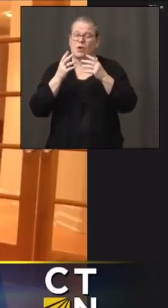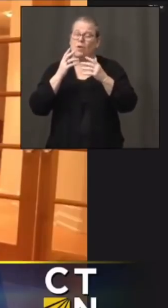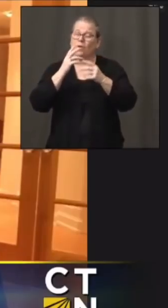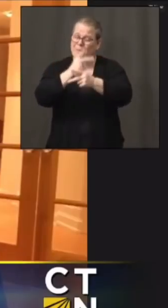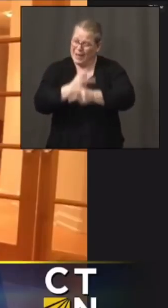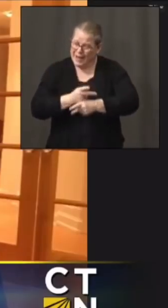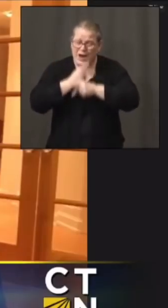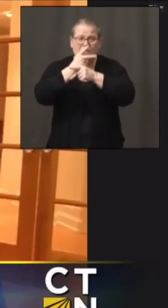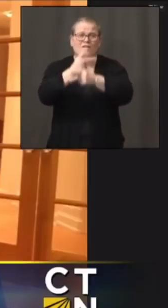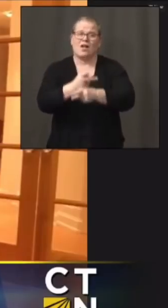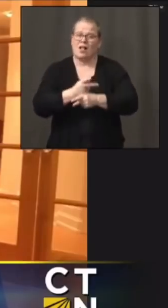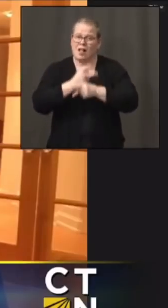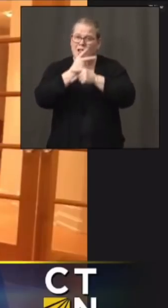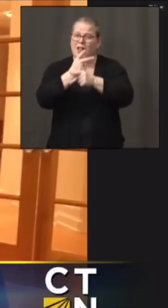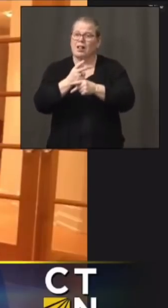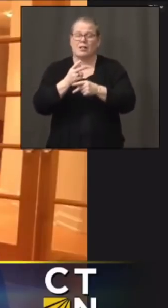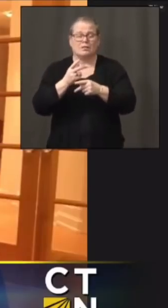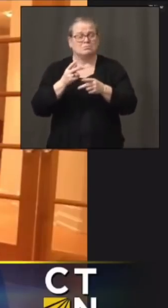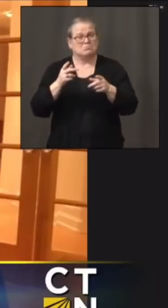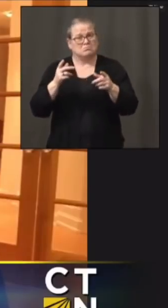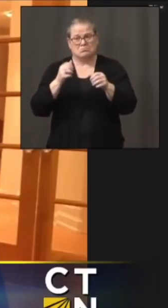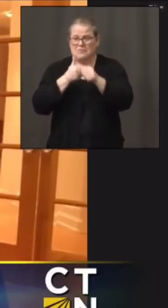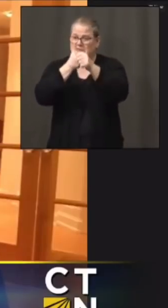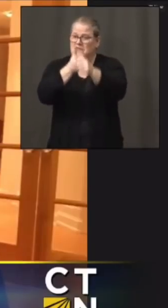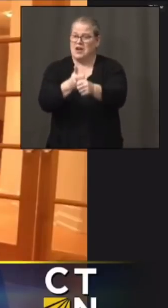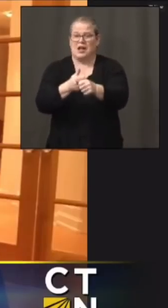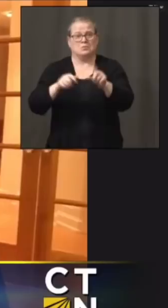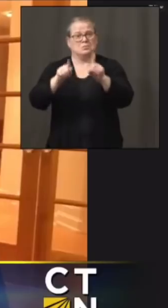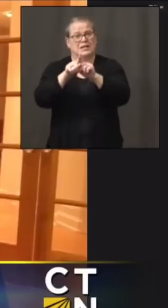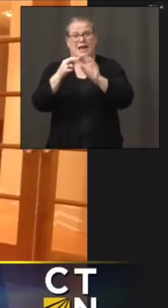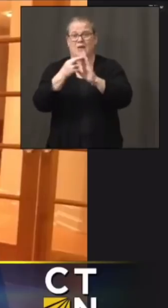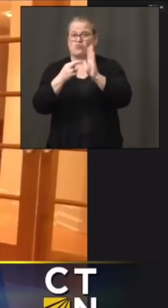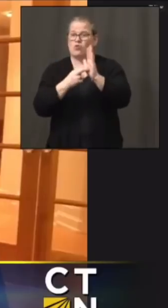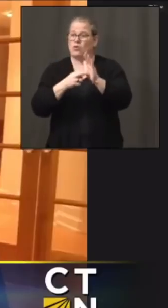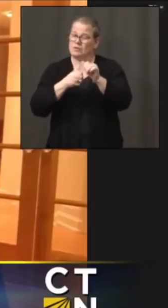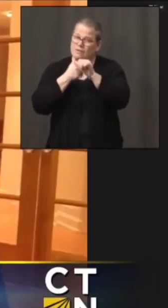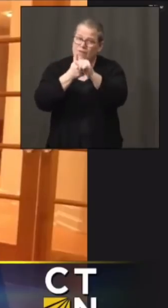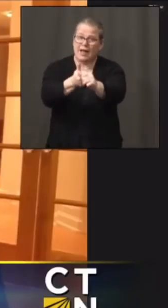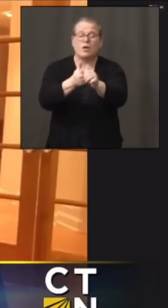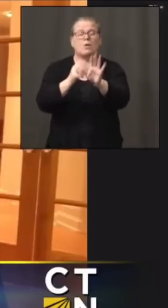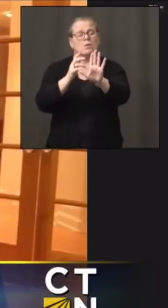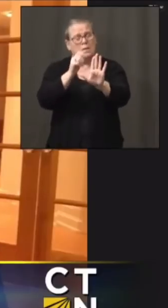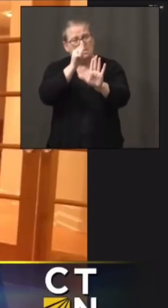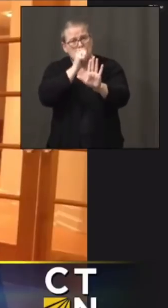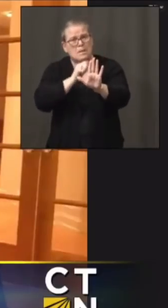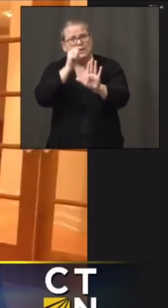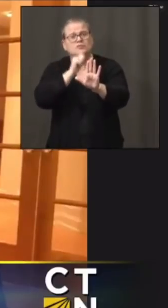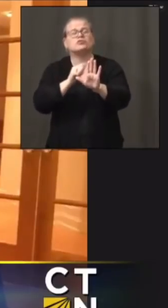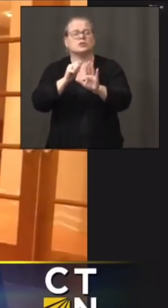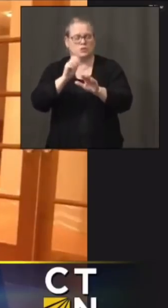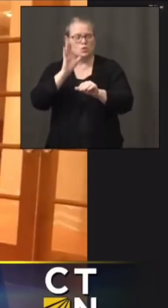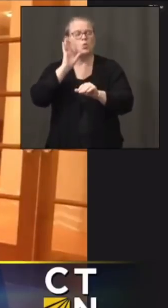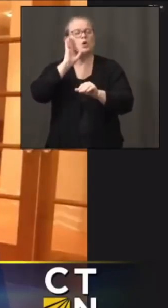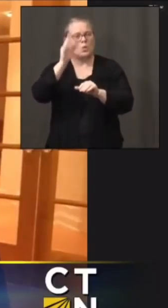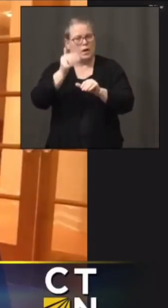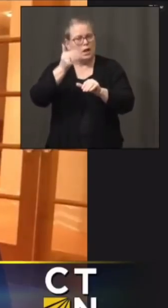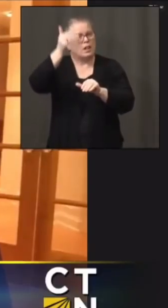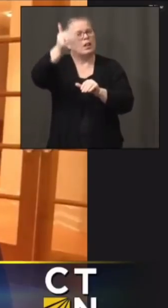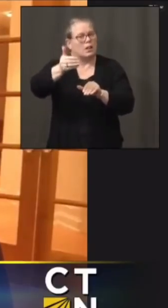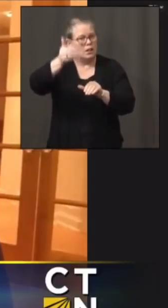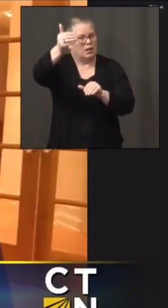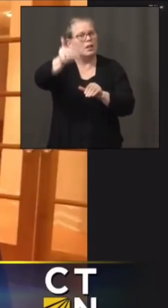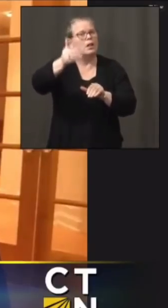care with the traditional public health guidance. And have a little patience, and we'll get to phase 1B and have more guidance there in the coming